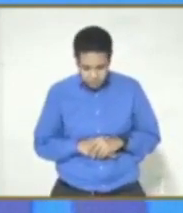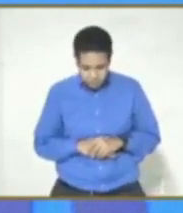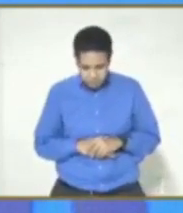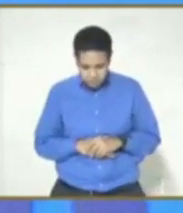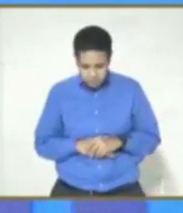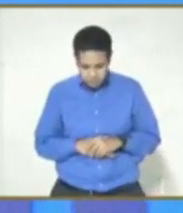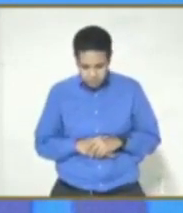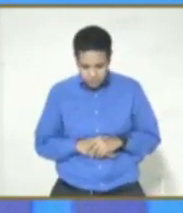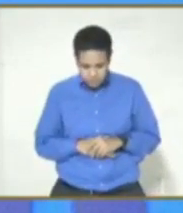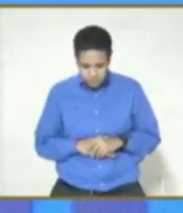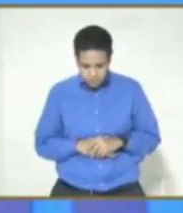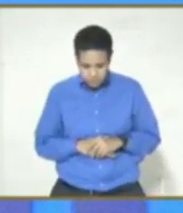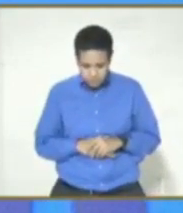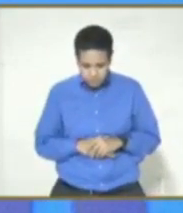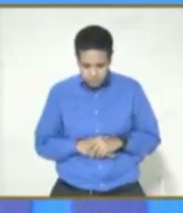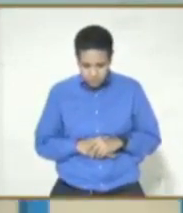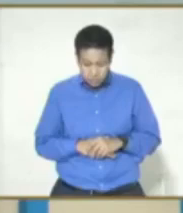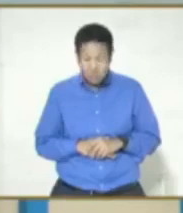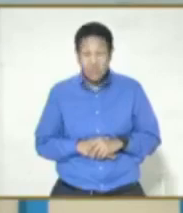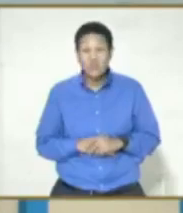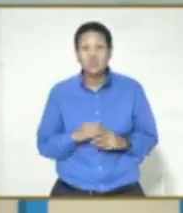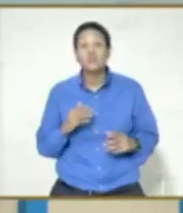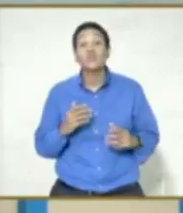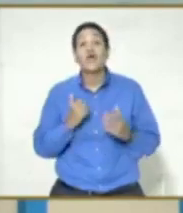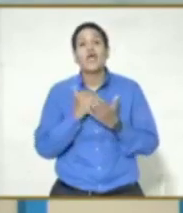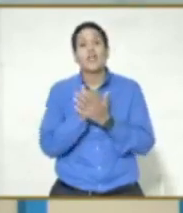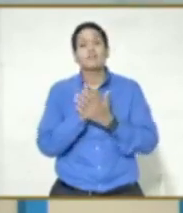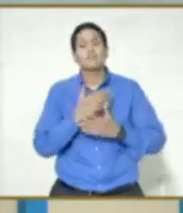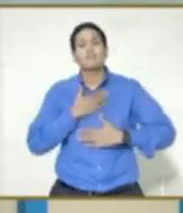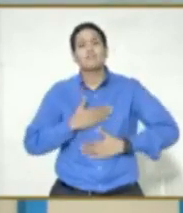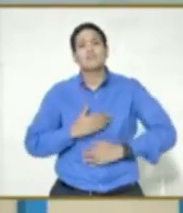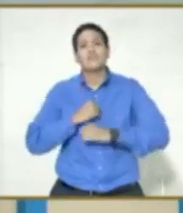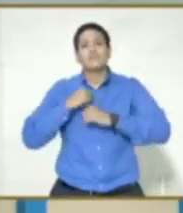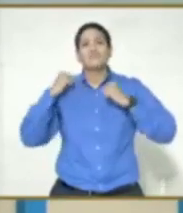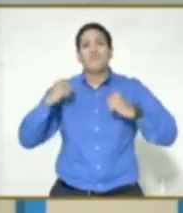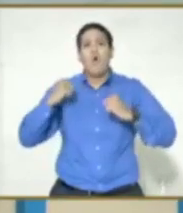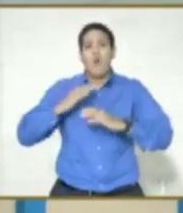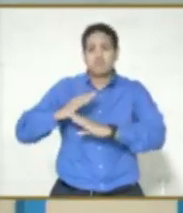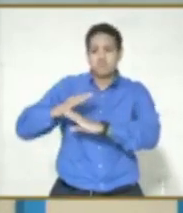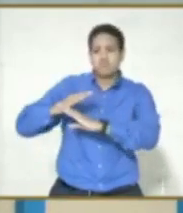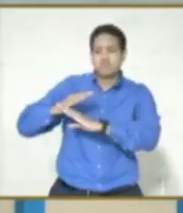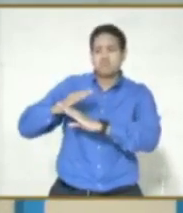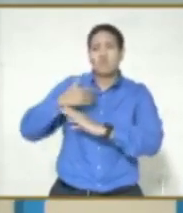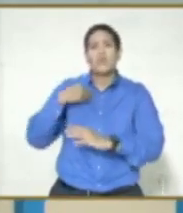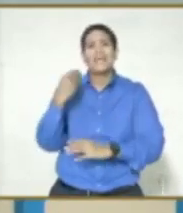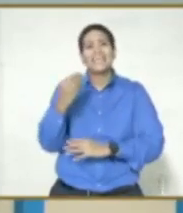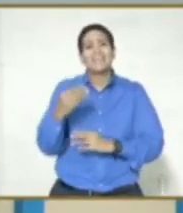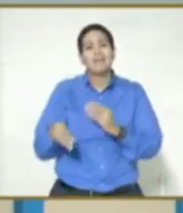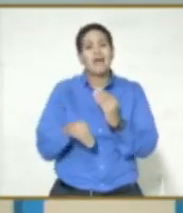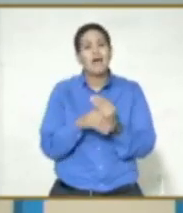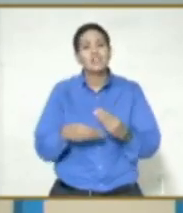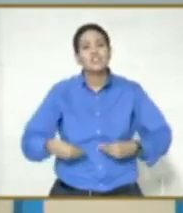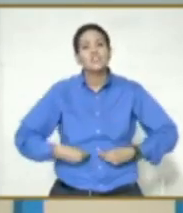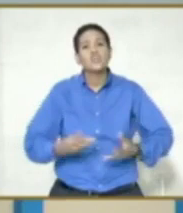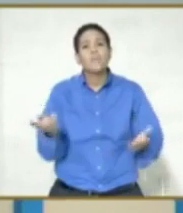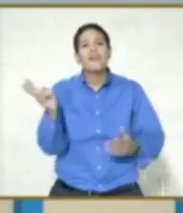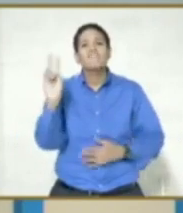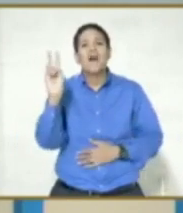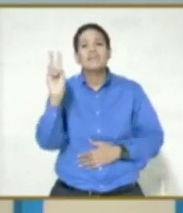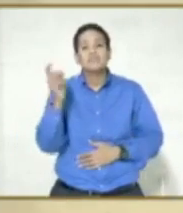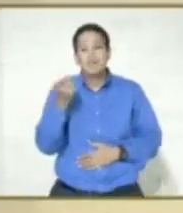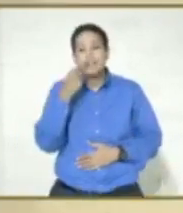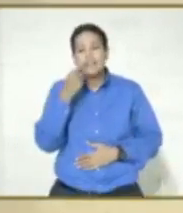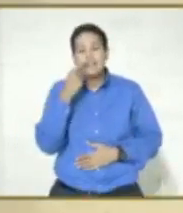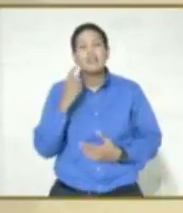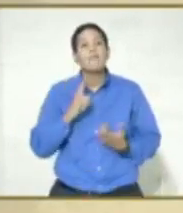of our residents, we have also distributed additional supplies of vitamins to our infirmaries as well as